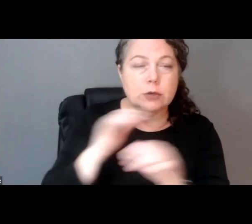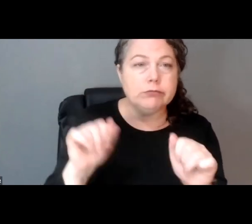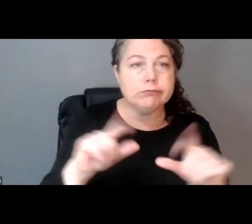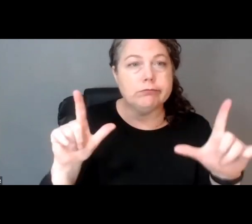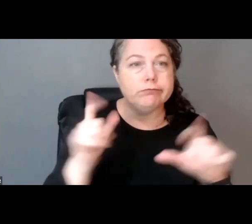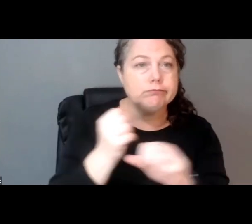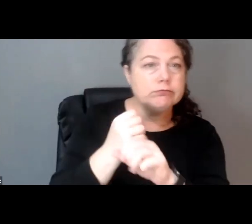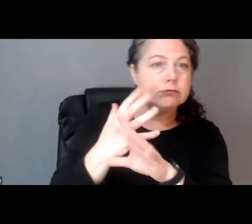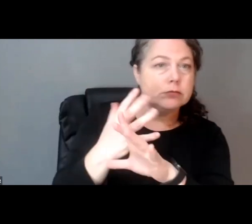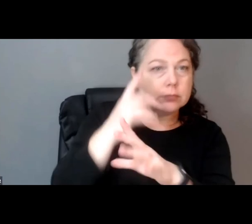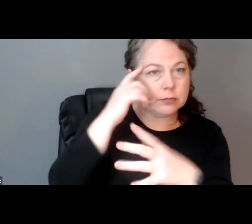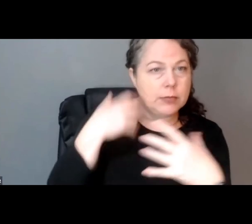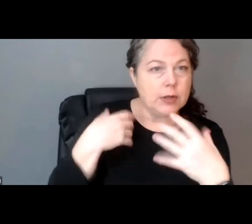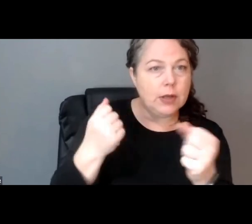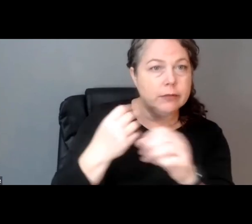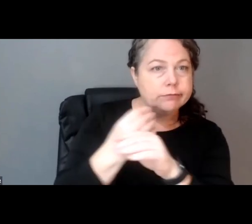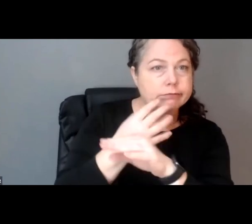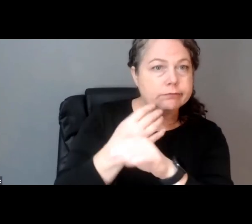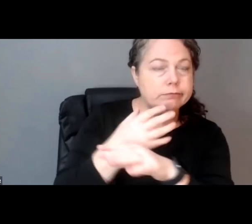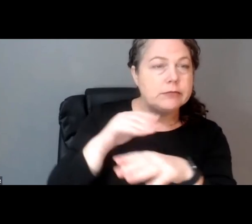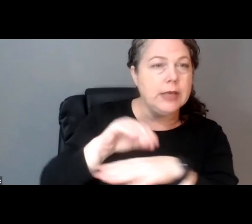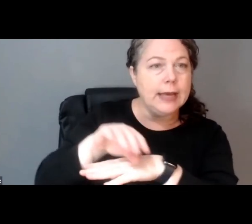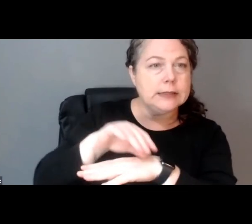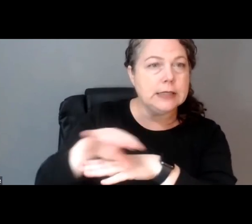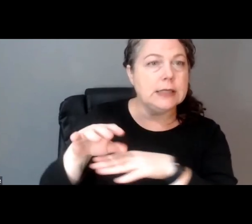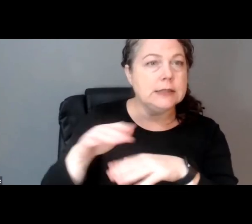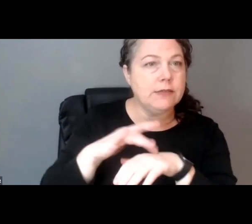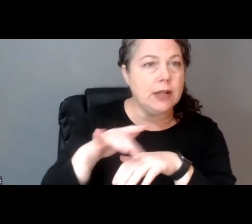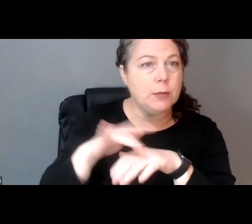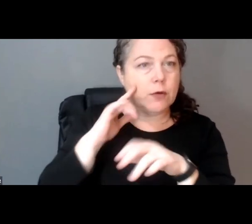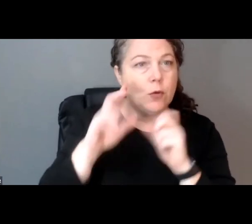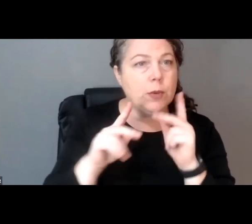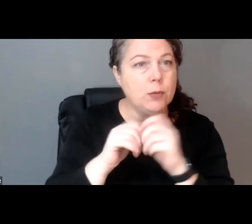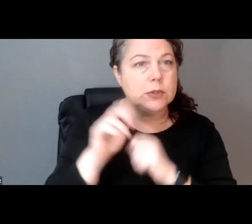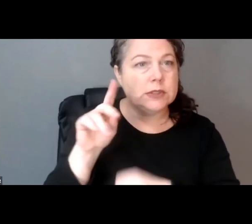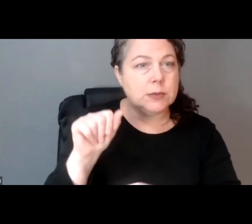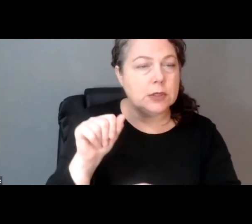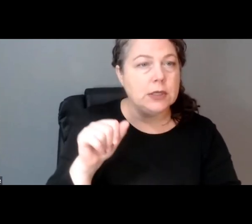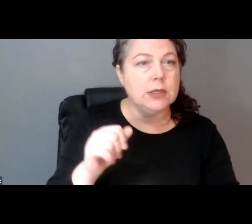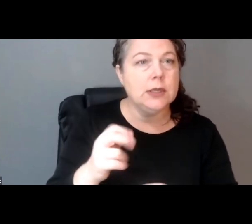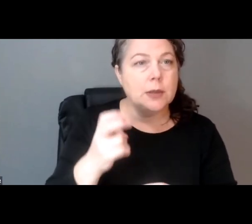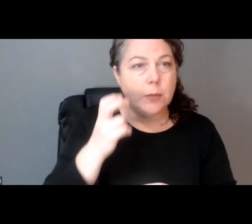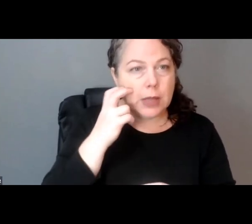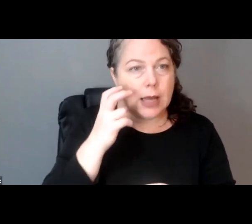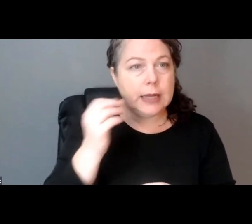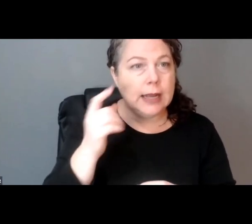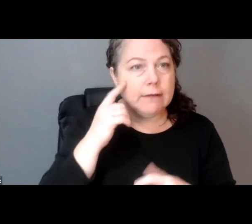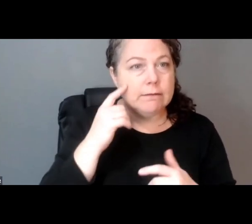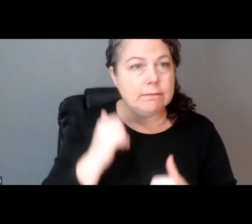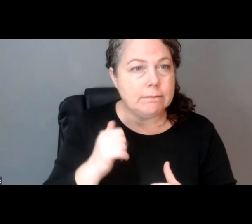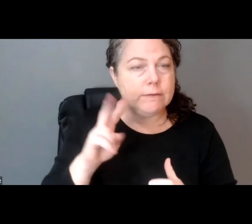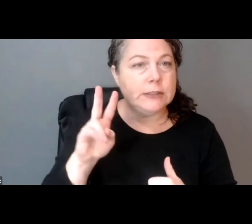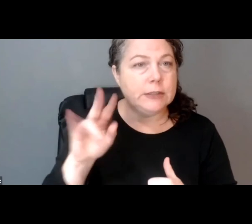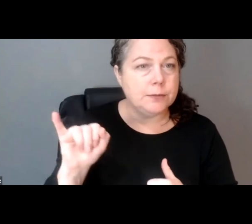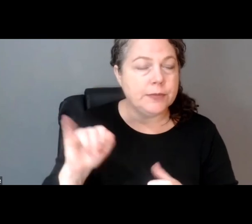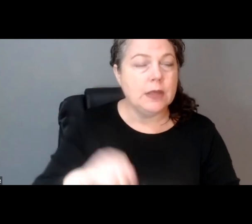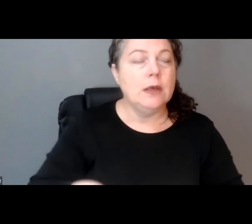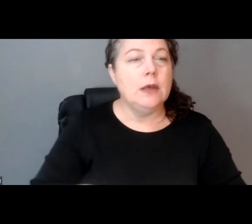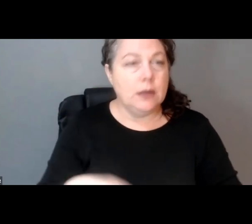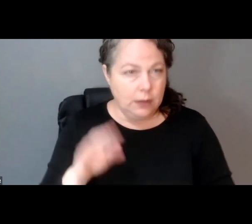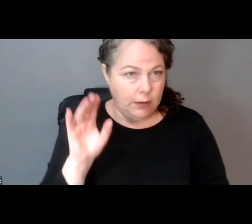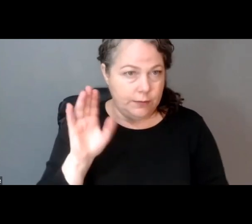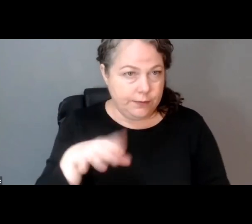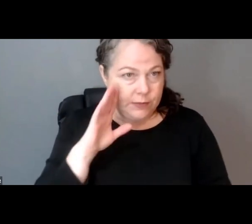accessible for people with disabilities and people who are blind and visually impaired. This would allow